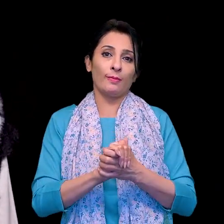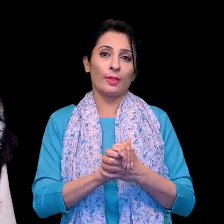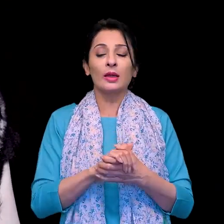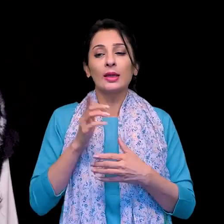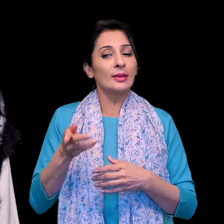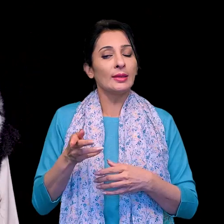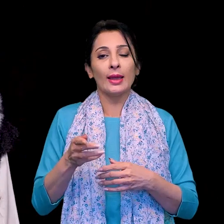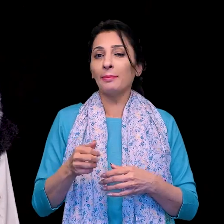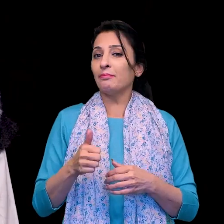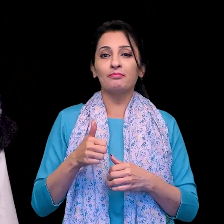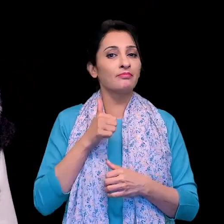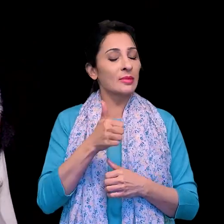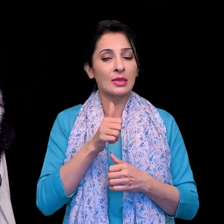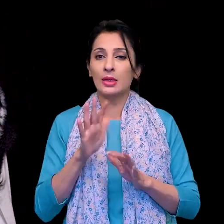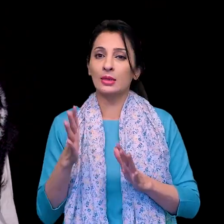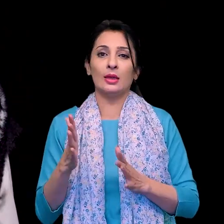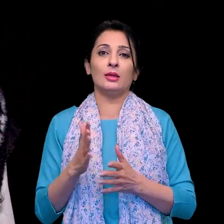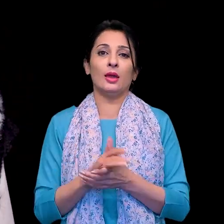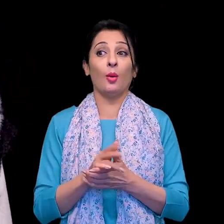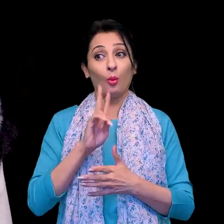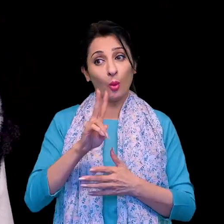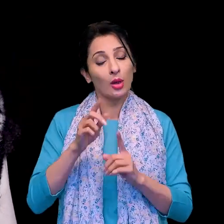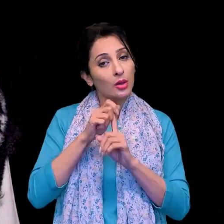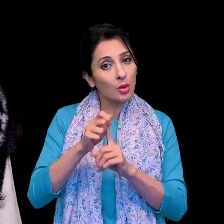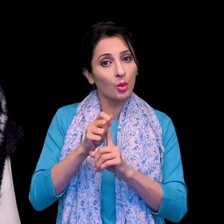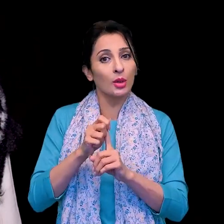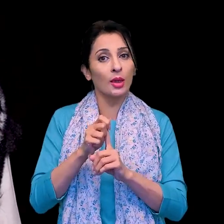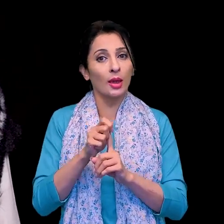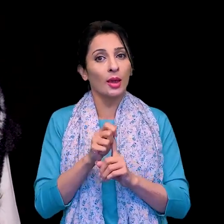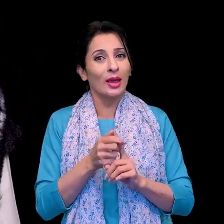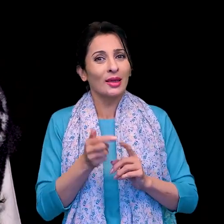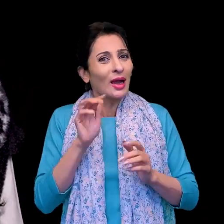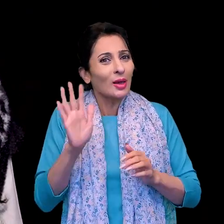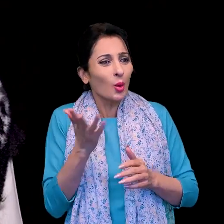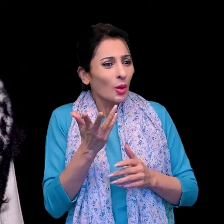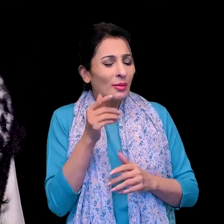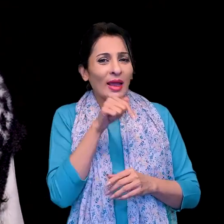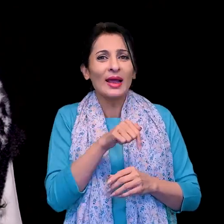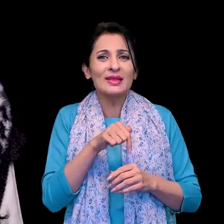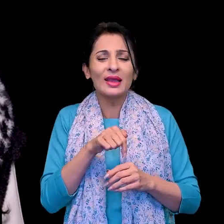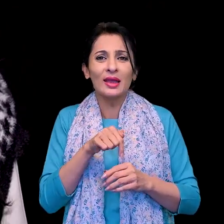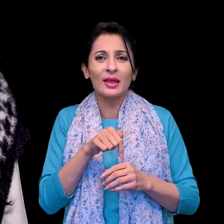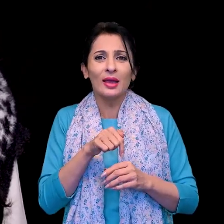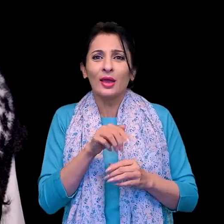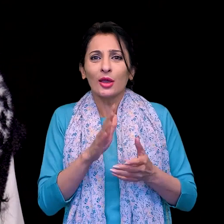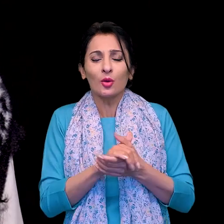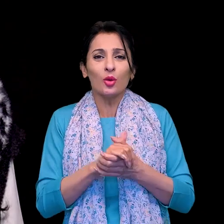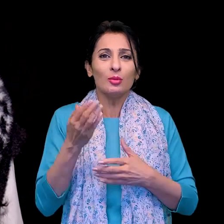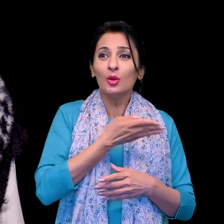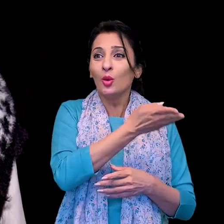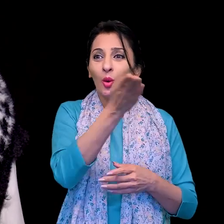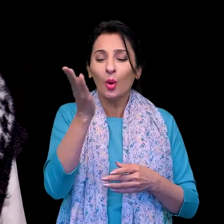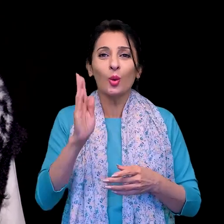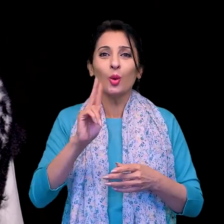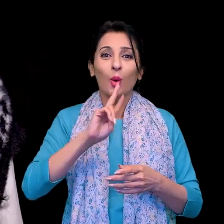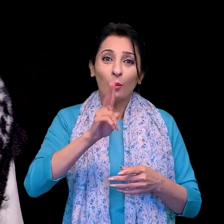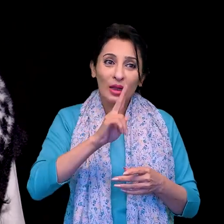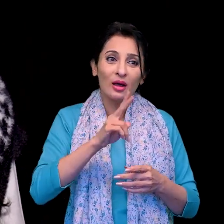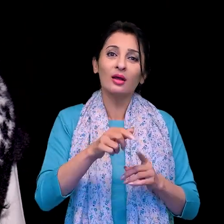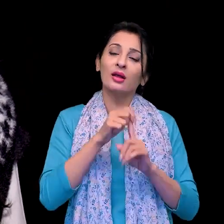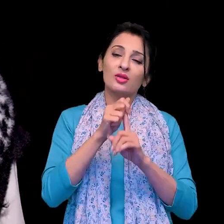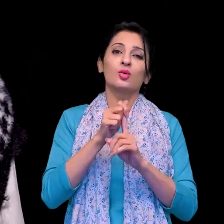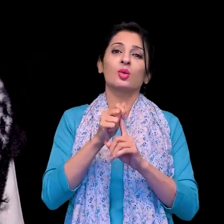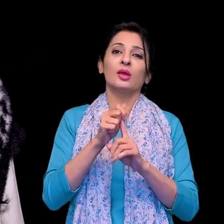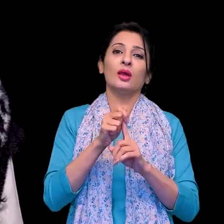is not okay. And the worst thing that could ever happen is becoming desensitized to victim blaming